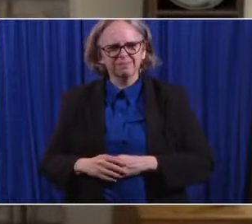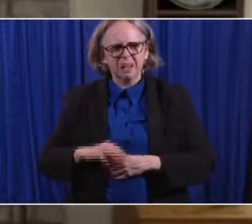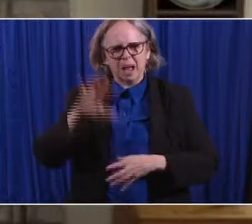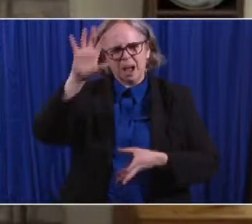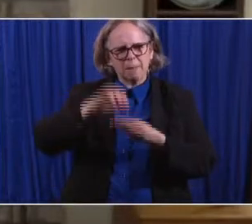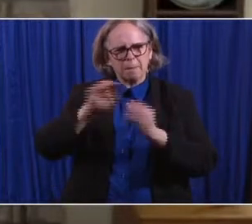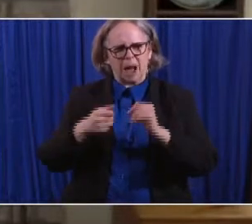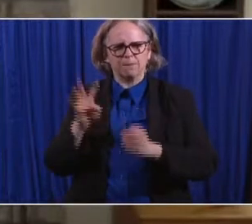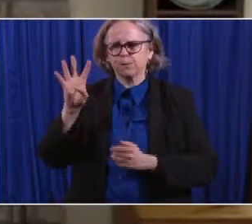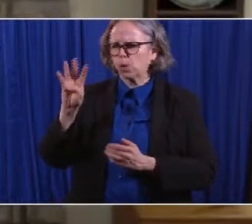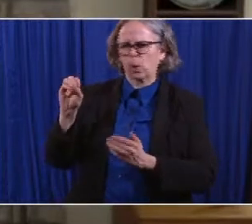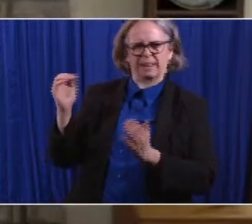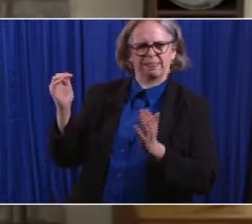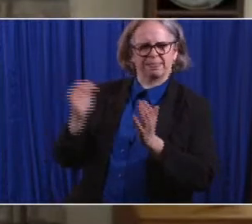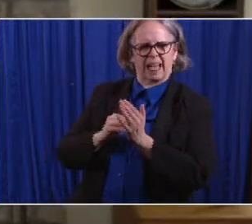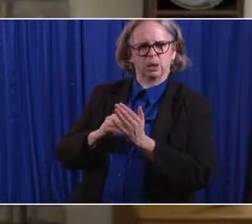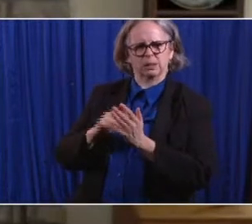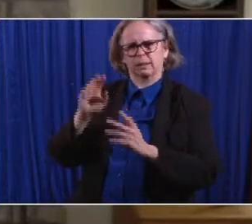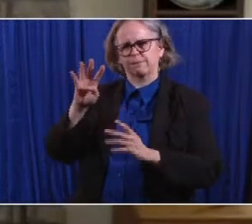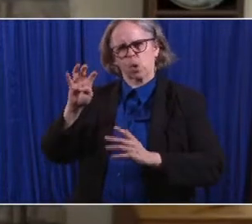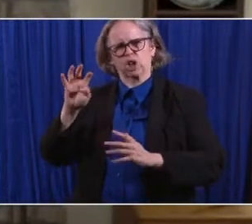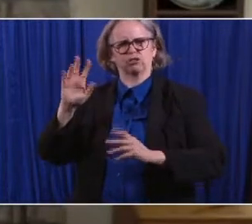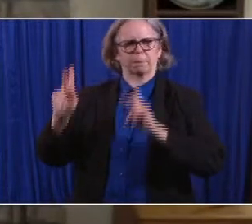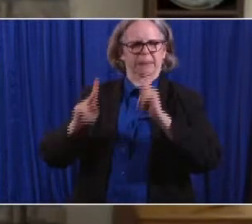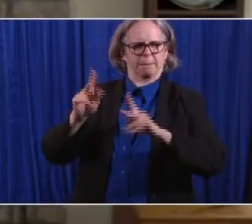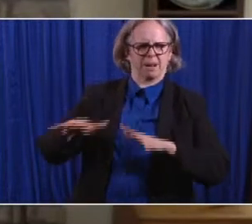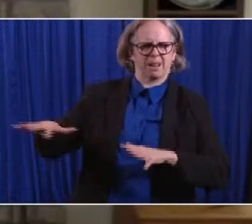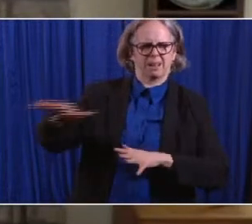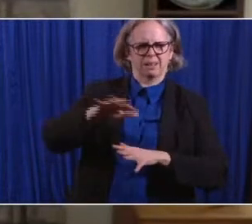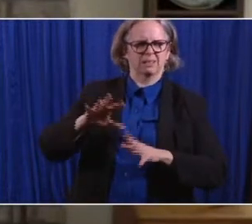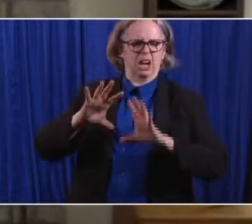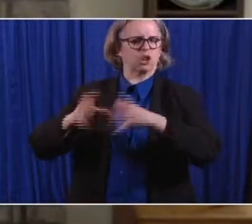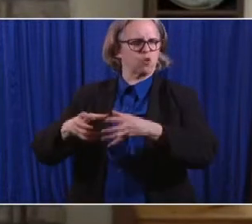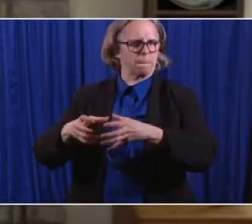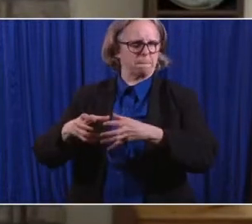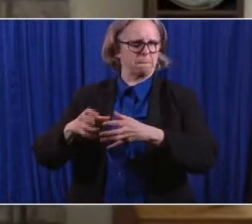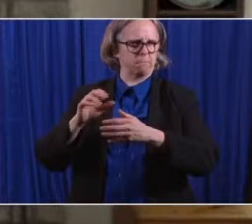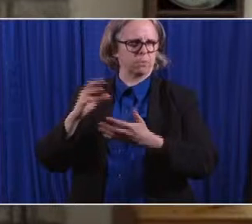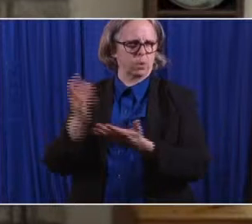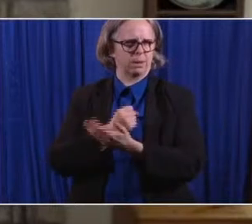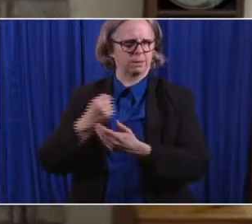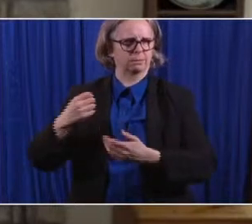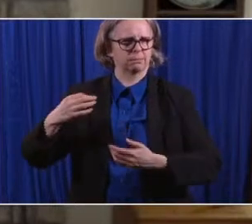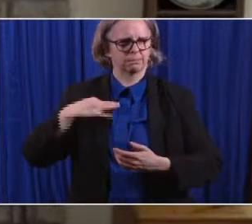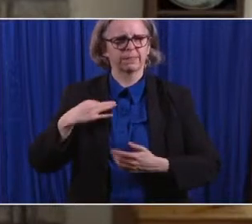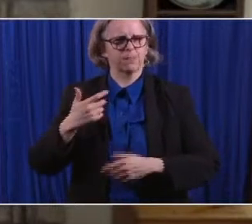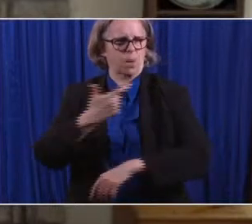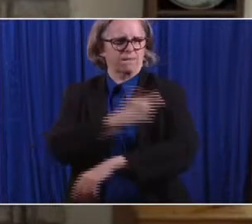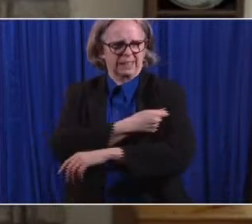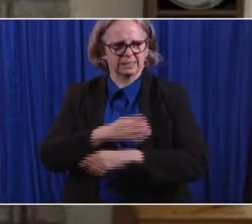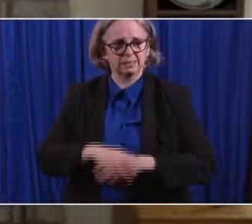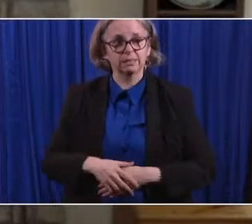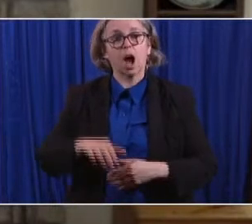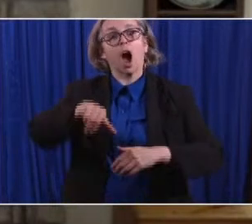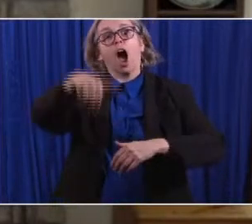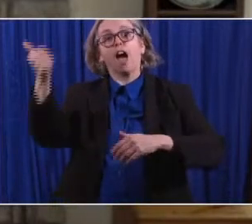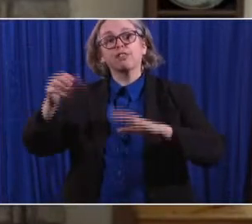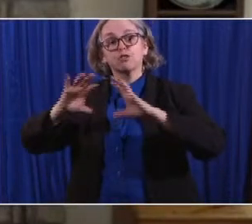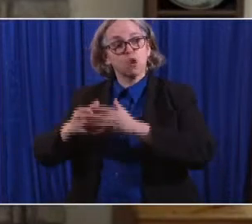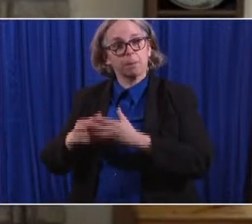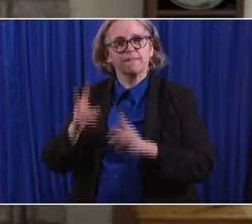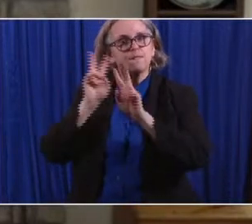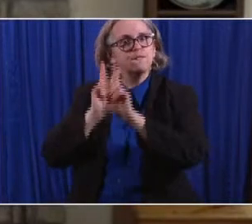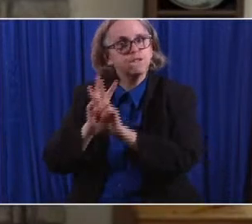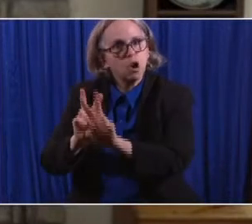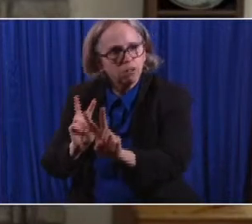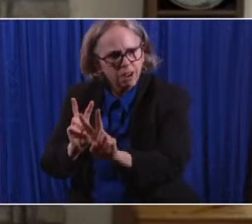40,400 Ohioans to fall into this category. Also, funeral services. This group will include embalmers, morticians,